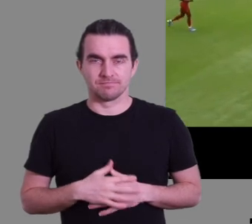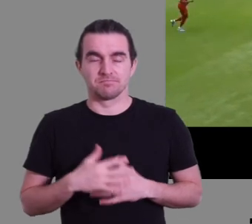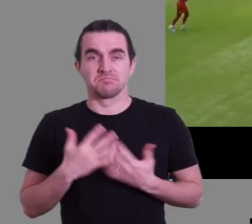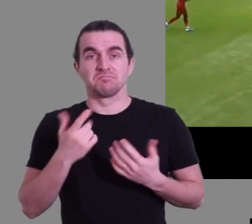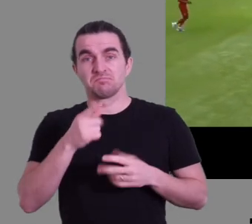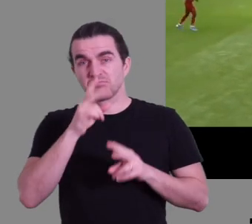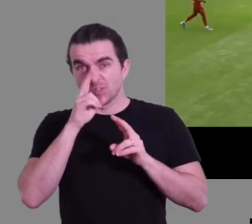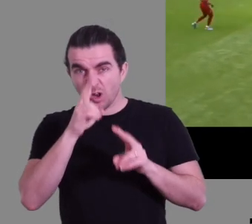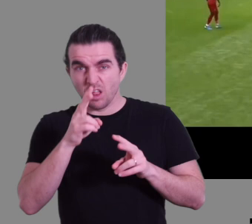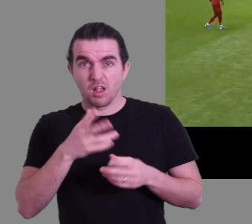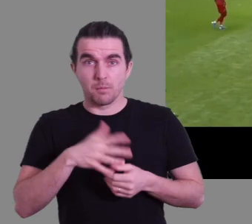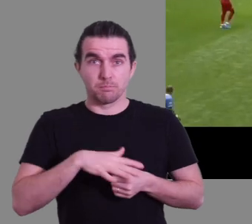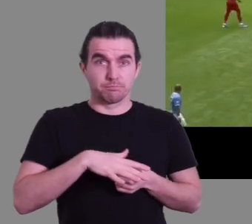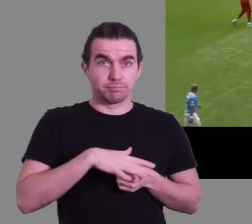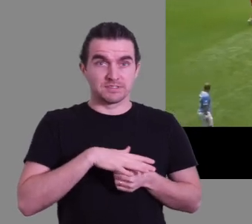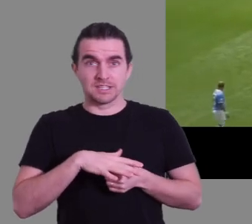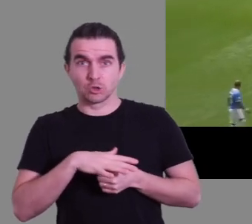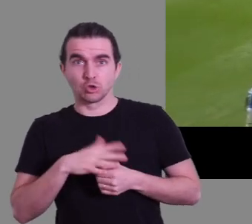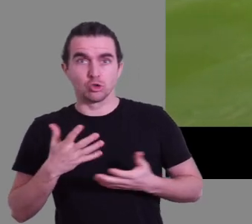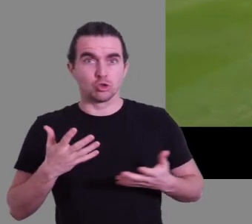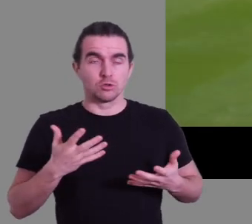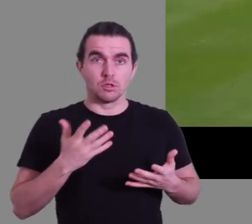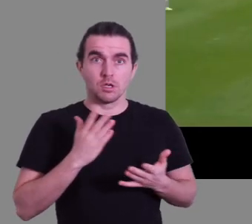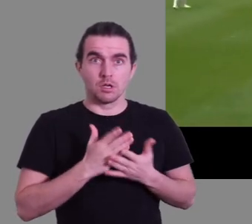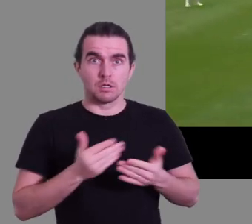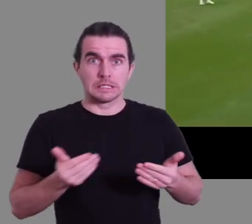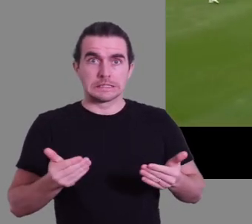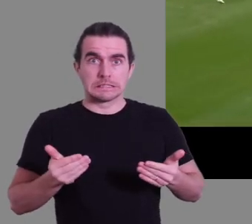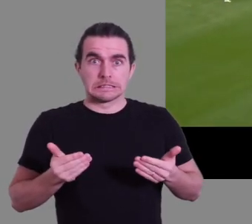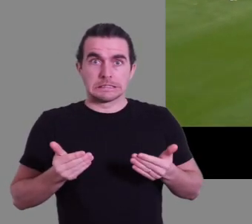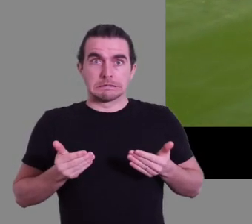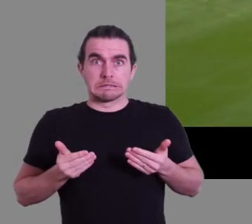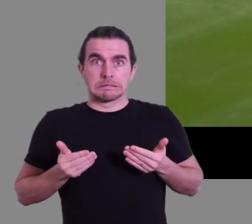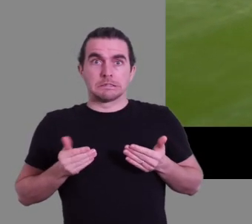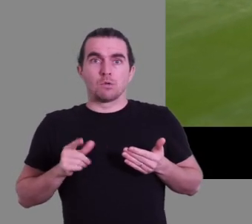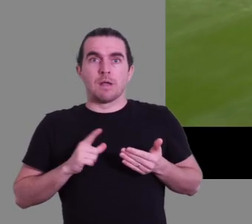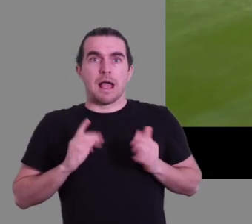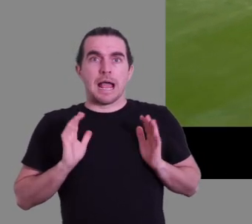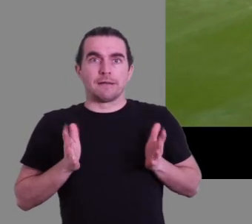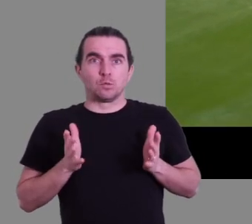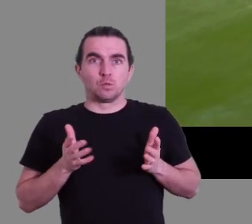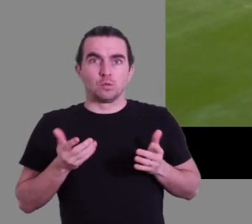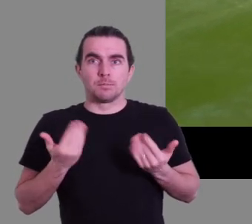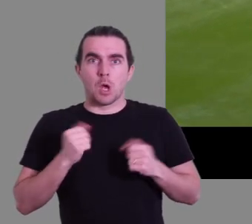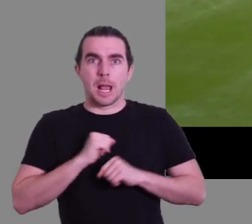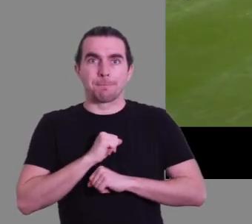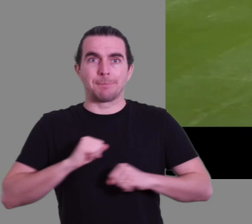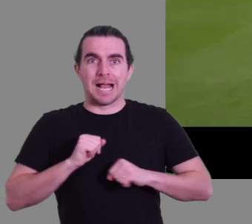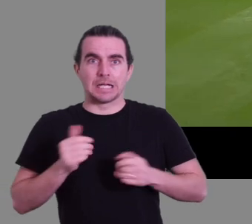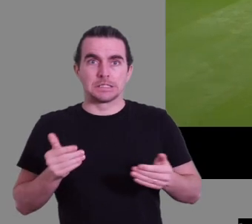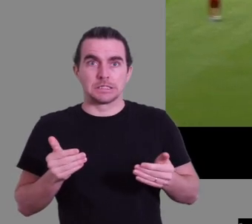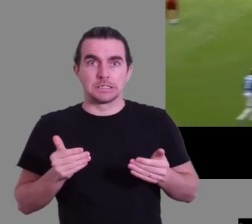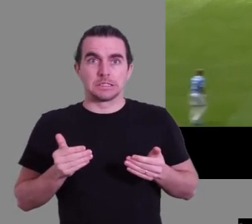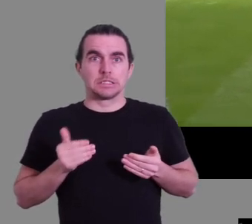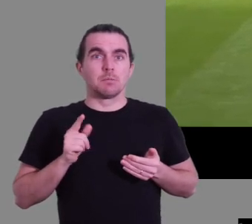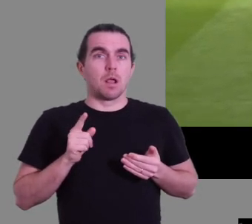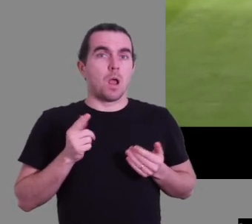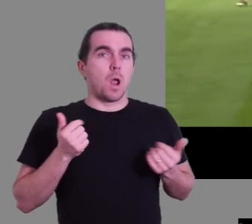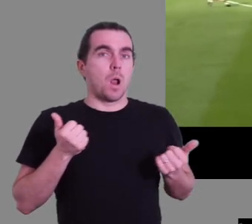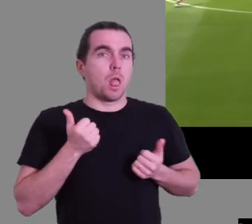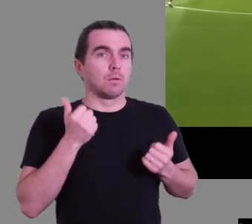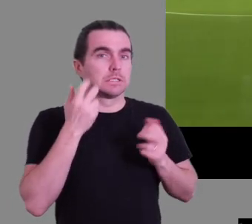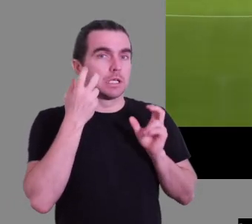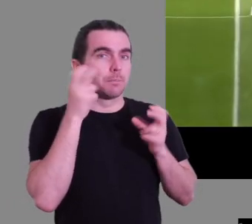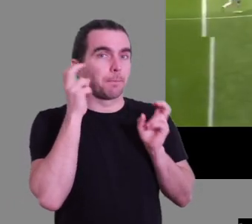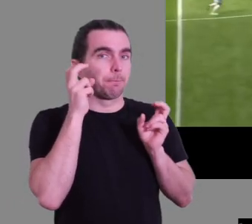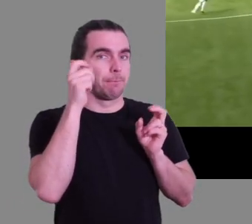And yeah, you'd be looking at his position now. He's obviously gone very deep in order to get some space. Now he's able to step up, but he'd be scanning. He's